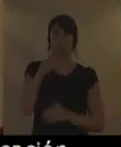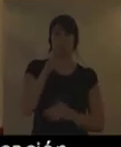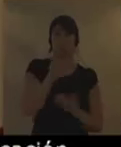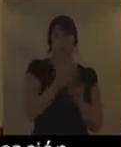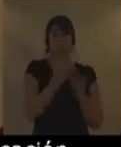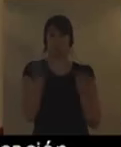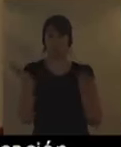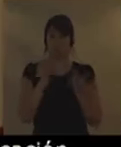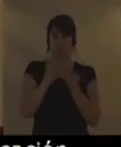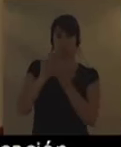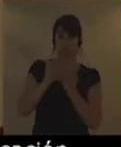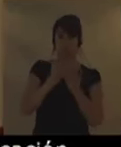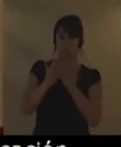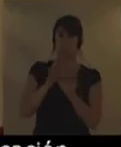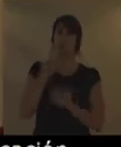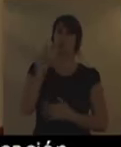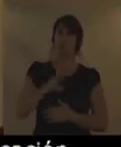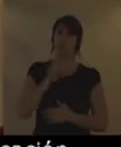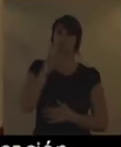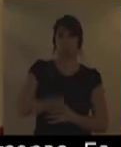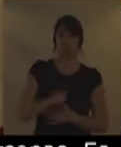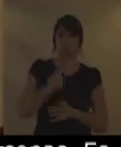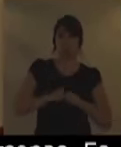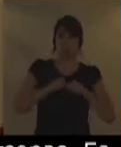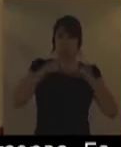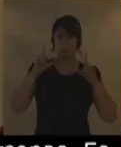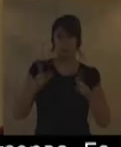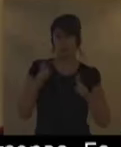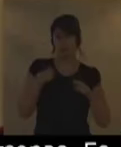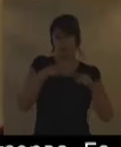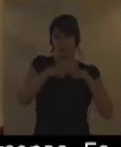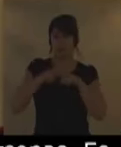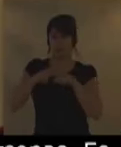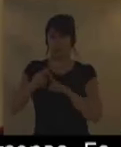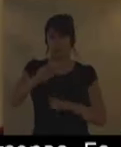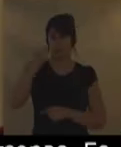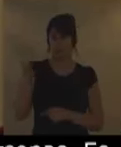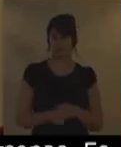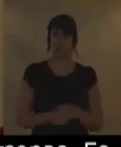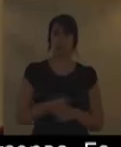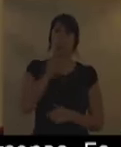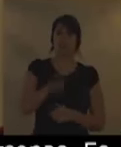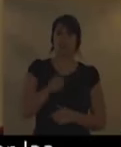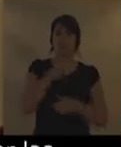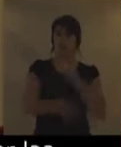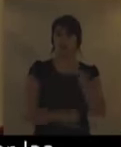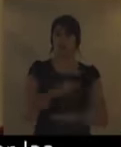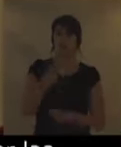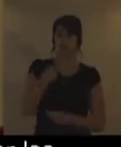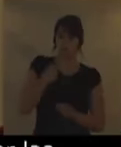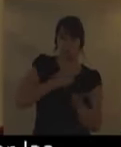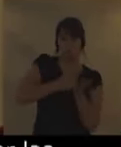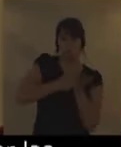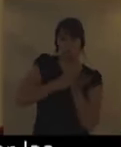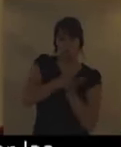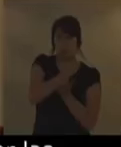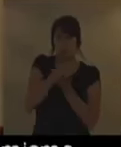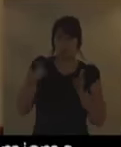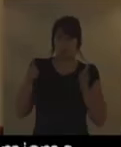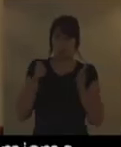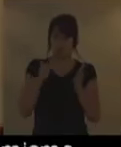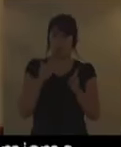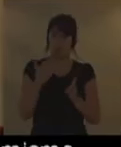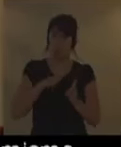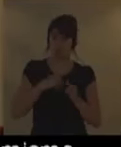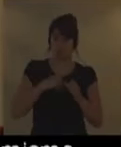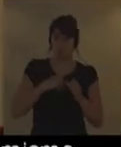or we should say the same channel to transmit the information. We are talking about